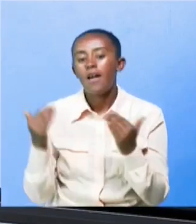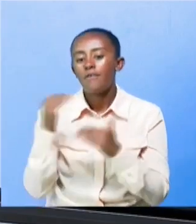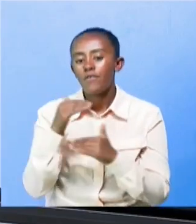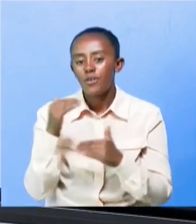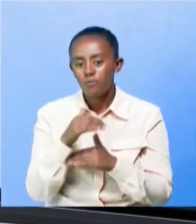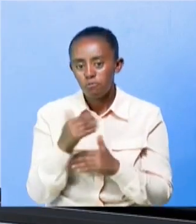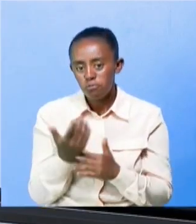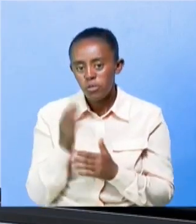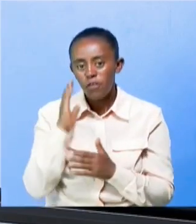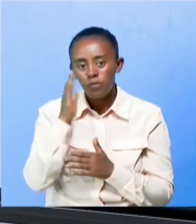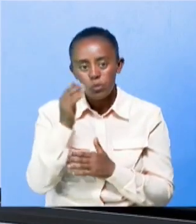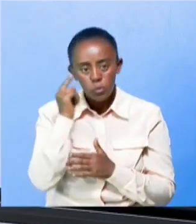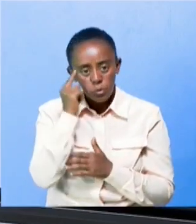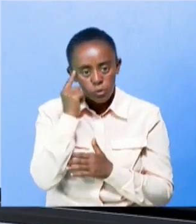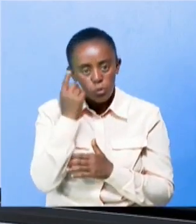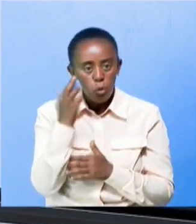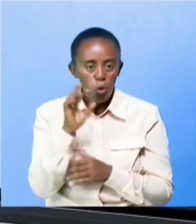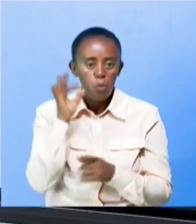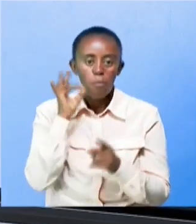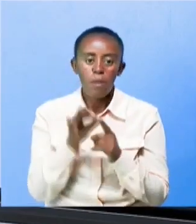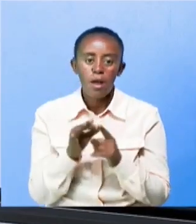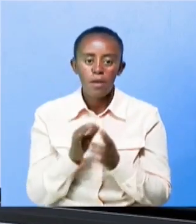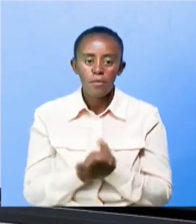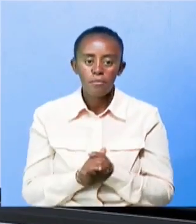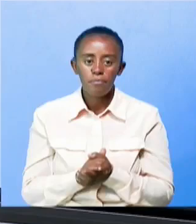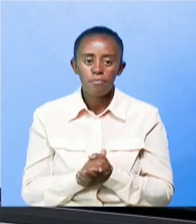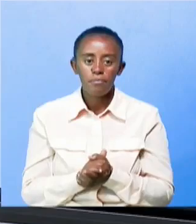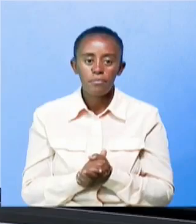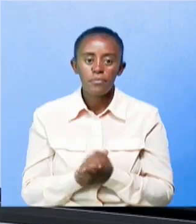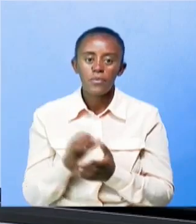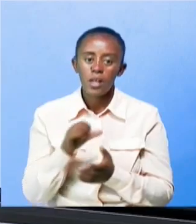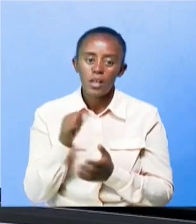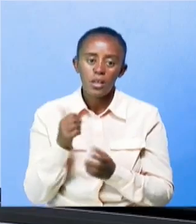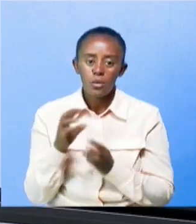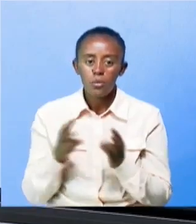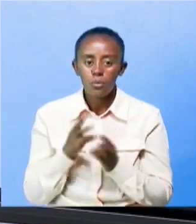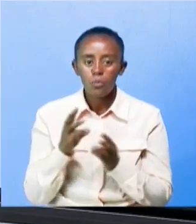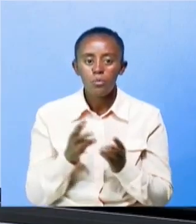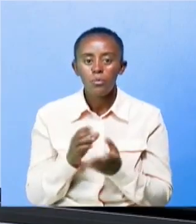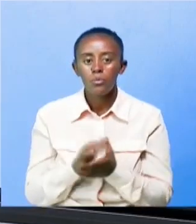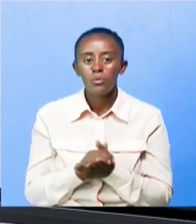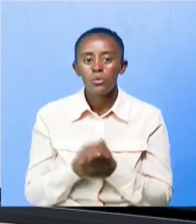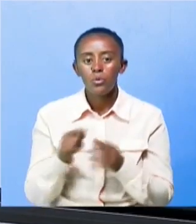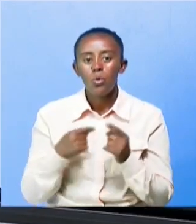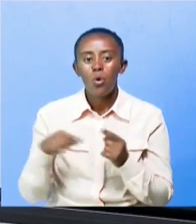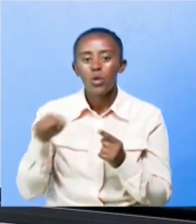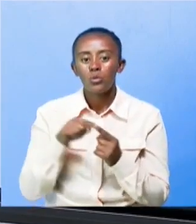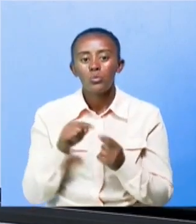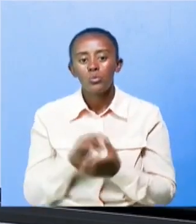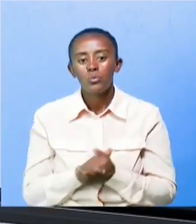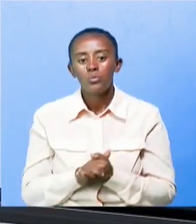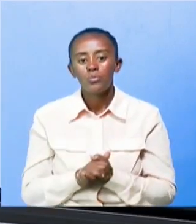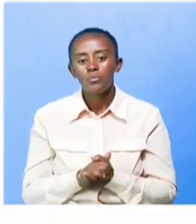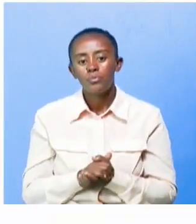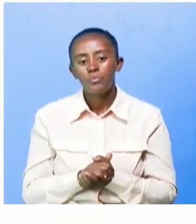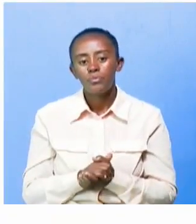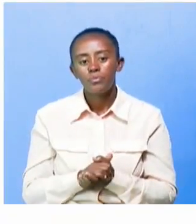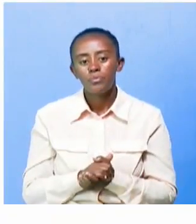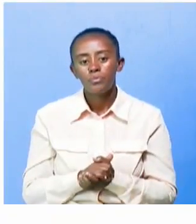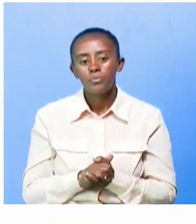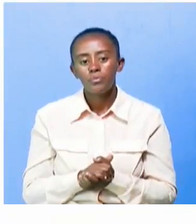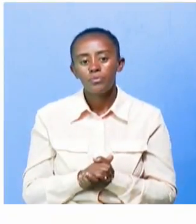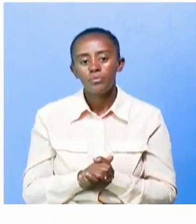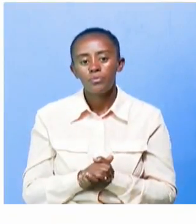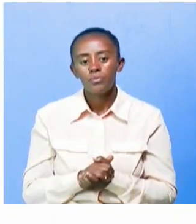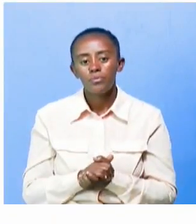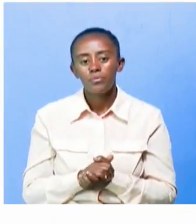A future intention or plan. What is the other way we could use going to? The second way we